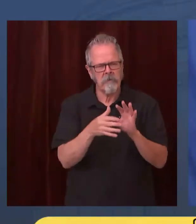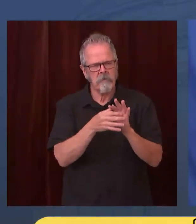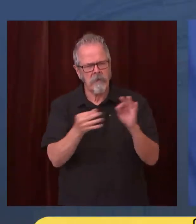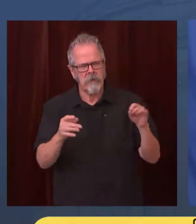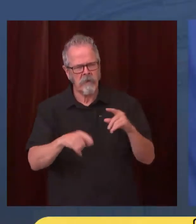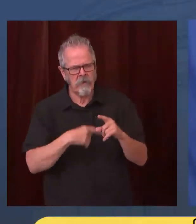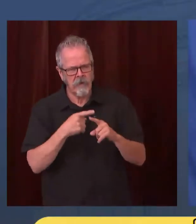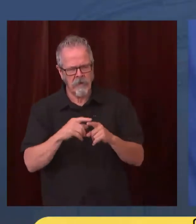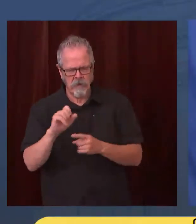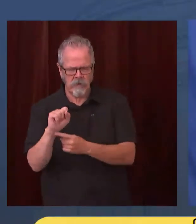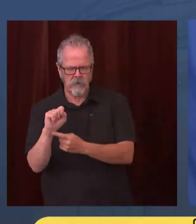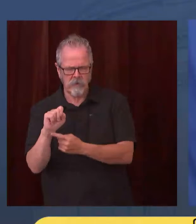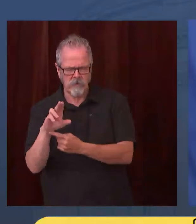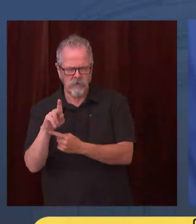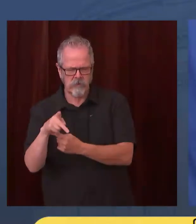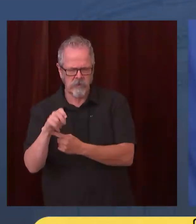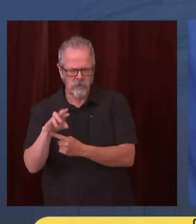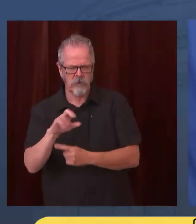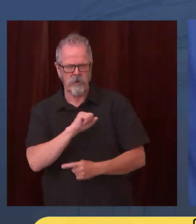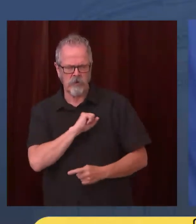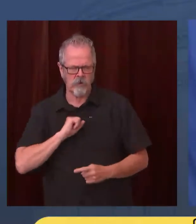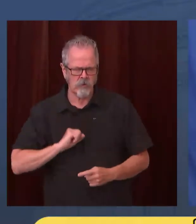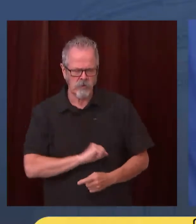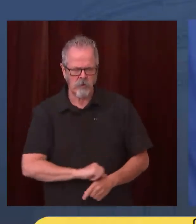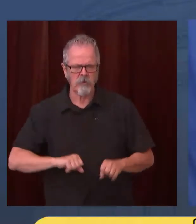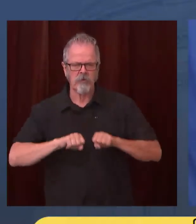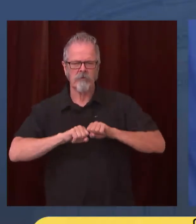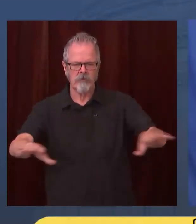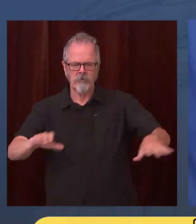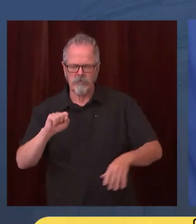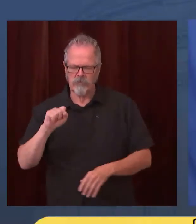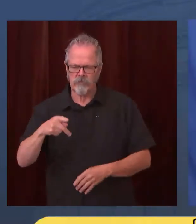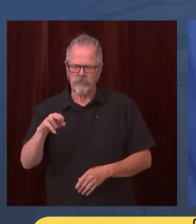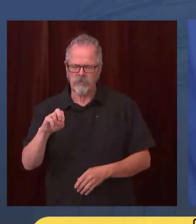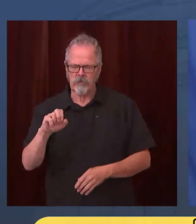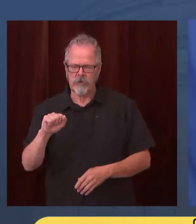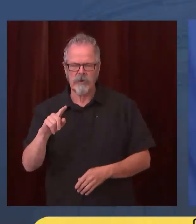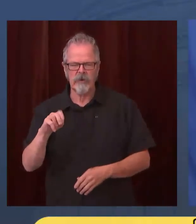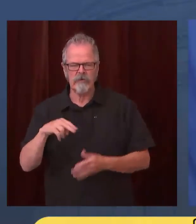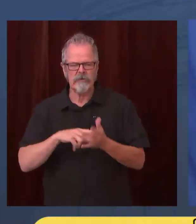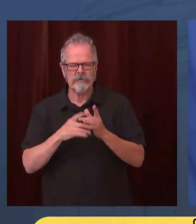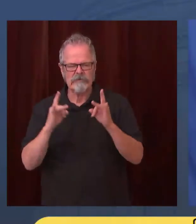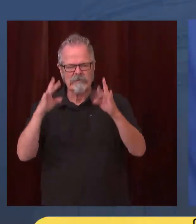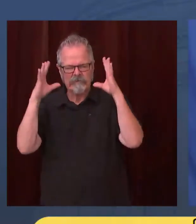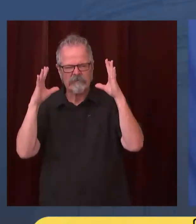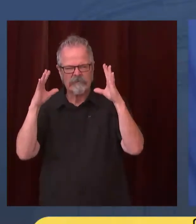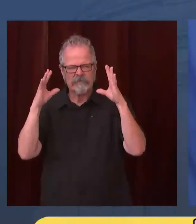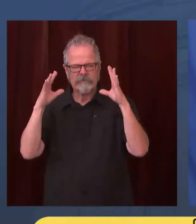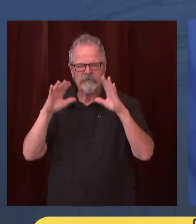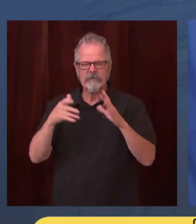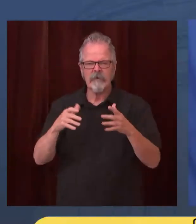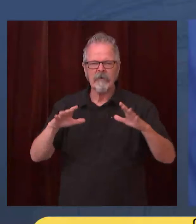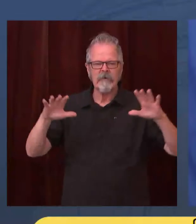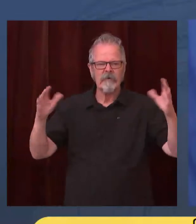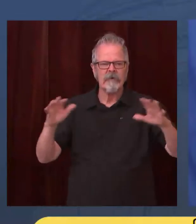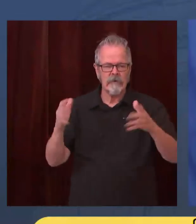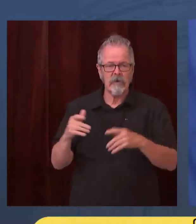number of churches that traditionally have a lot of outdoor events regularly? Are they also a source of